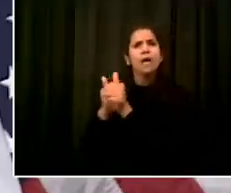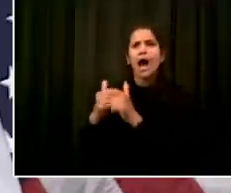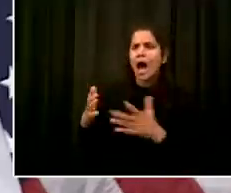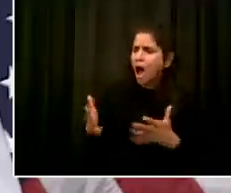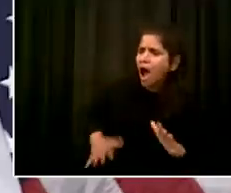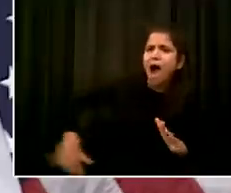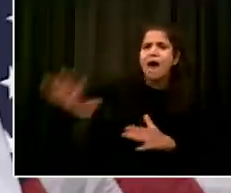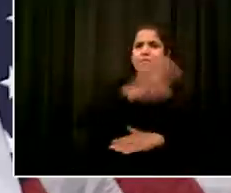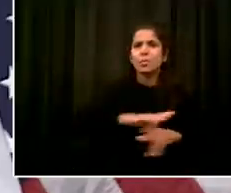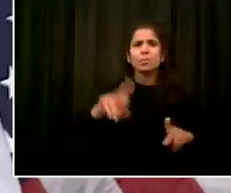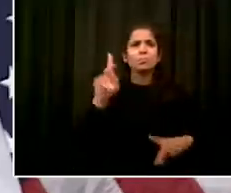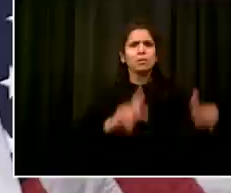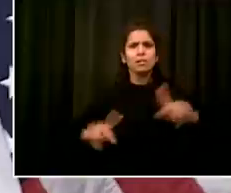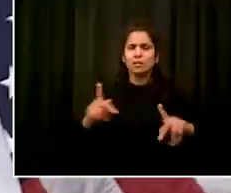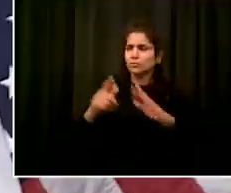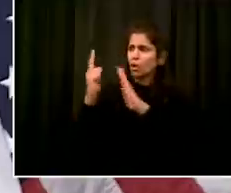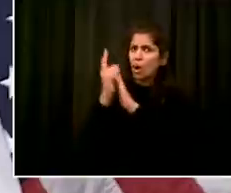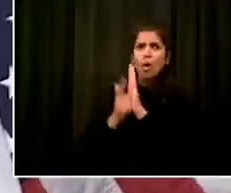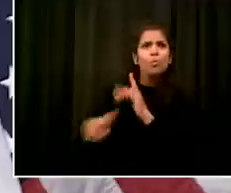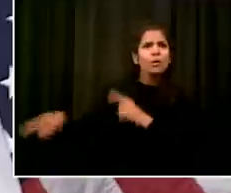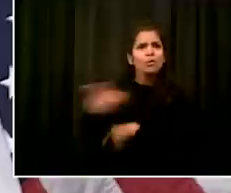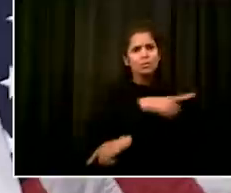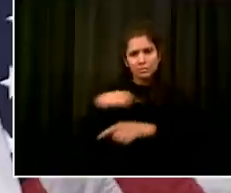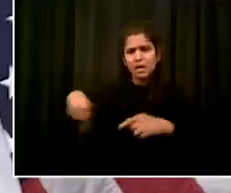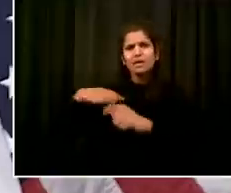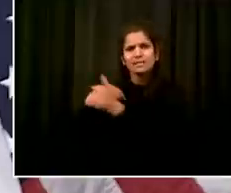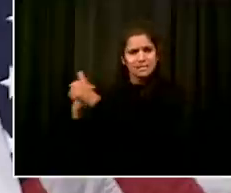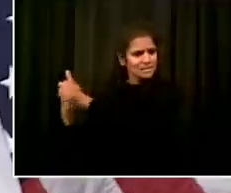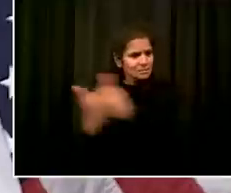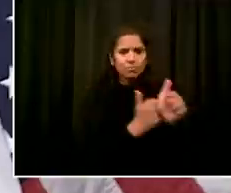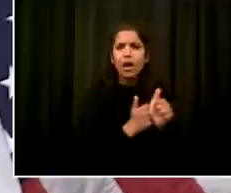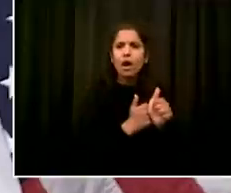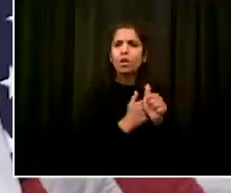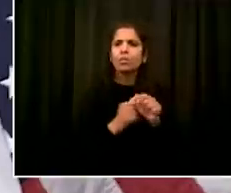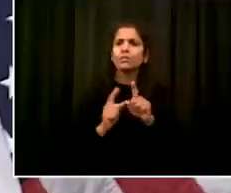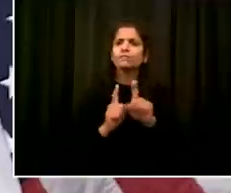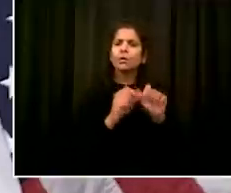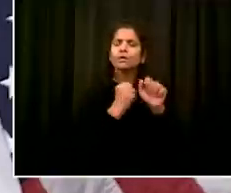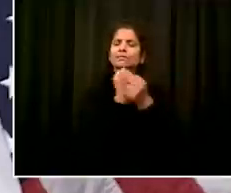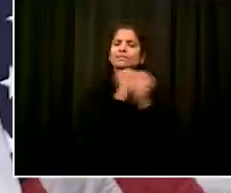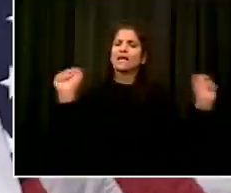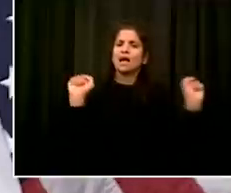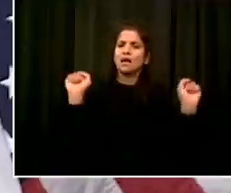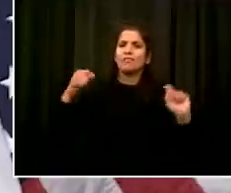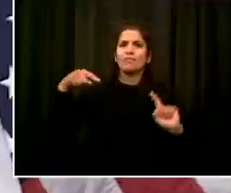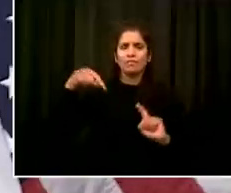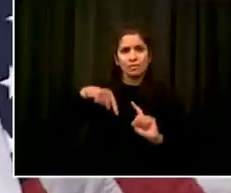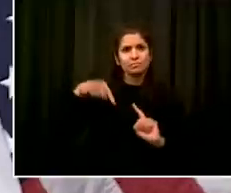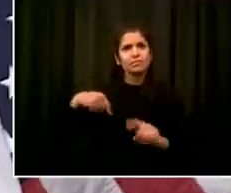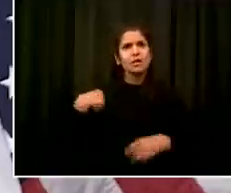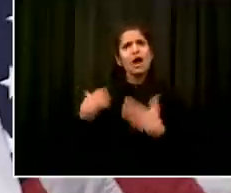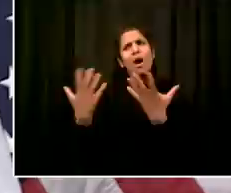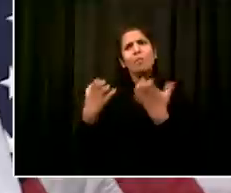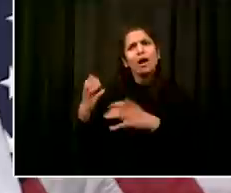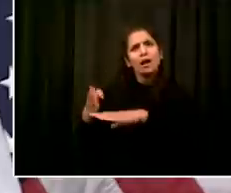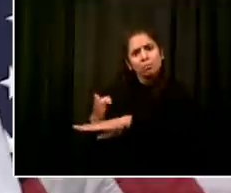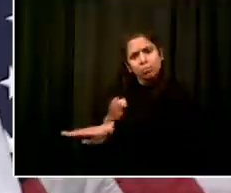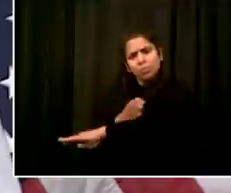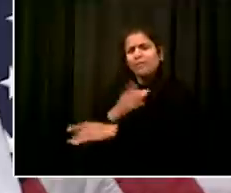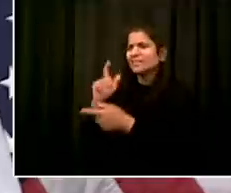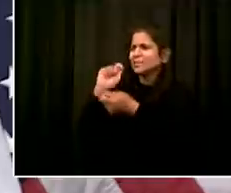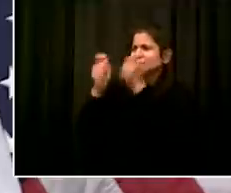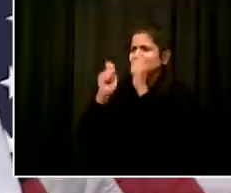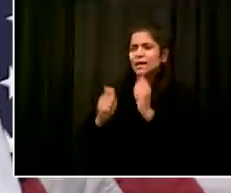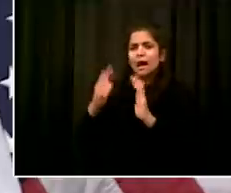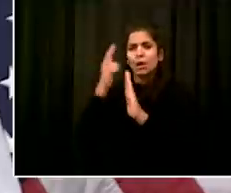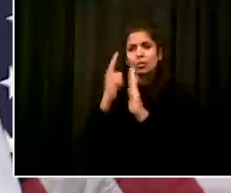in public service. They are reformers to their core. It doesn't make them any less cops. It doesn't make